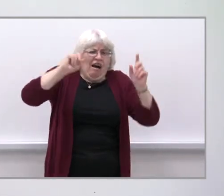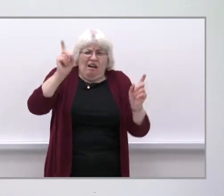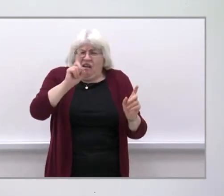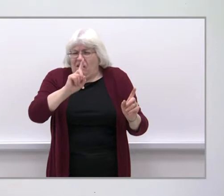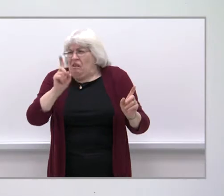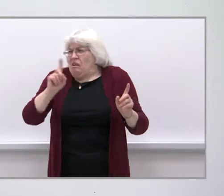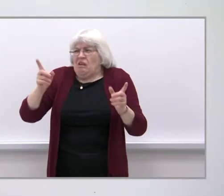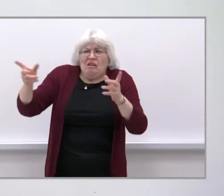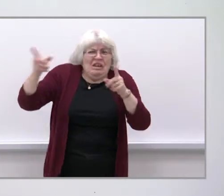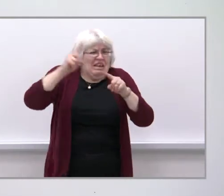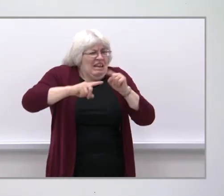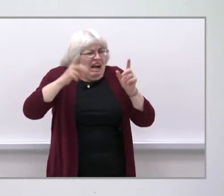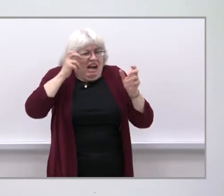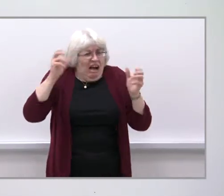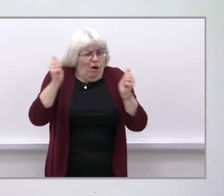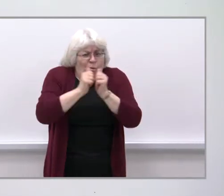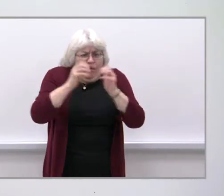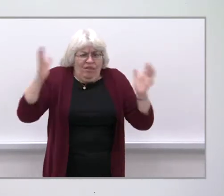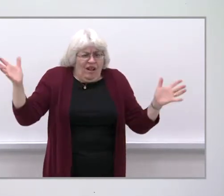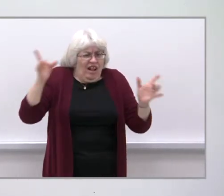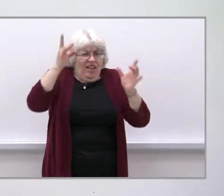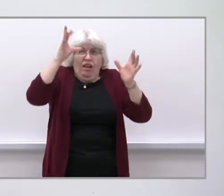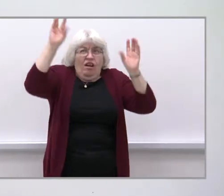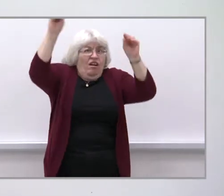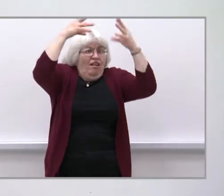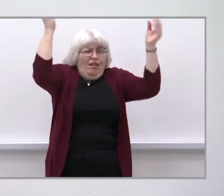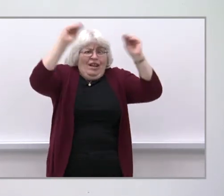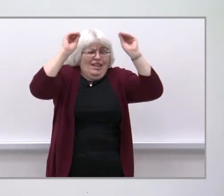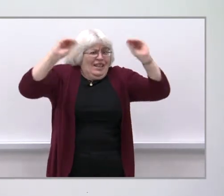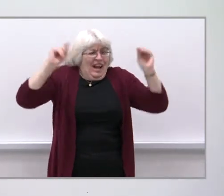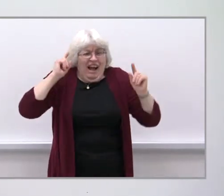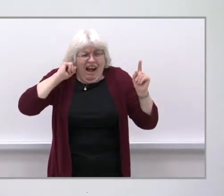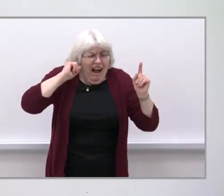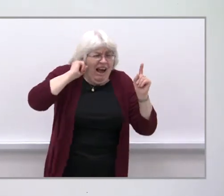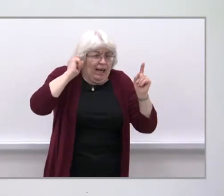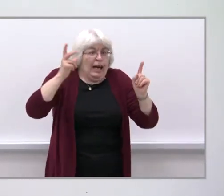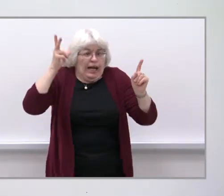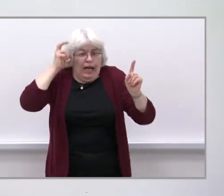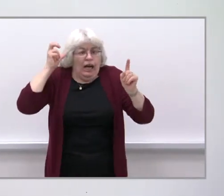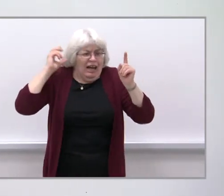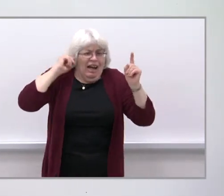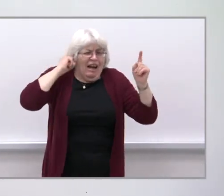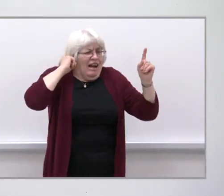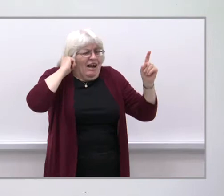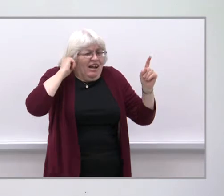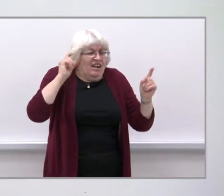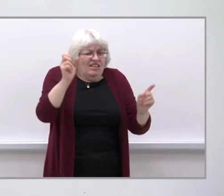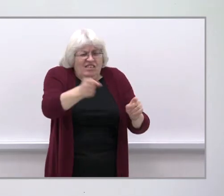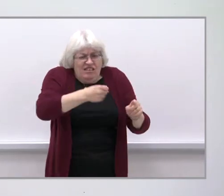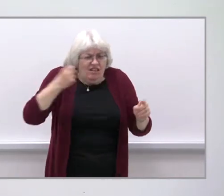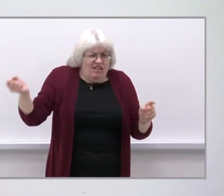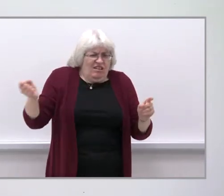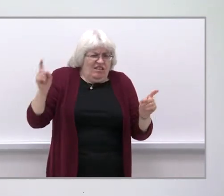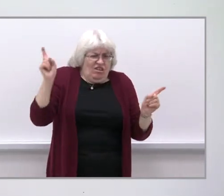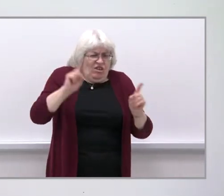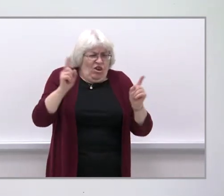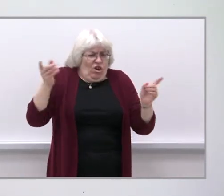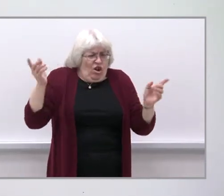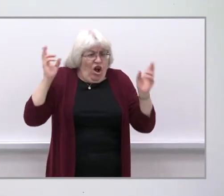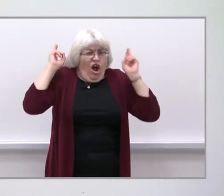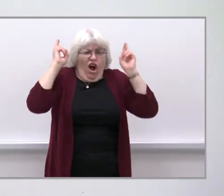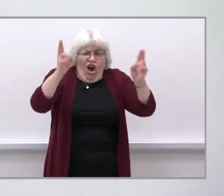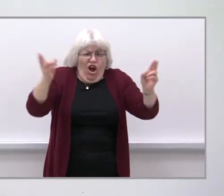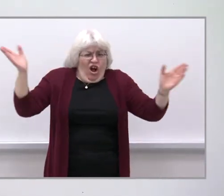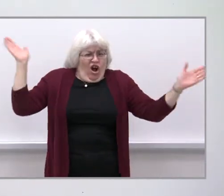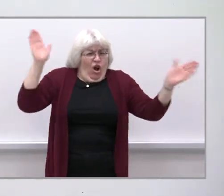and I could hear something, but I didn't know where it was coming from. Without the flashing light, I didn't know what was going on